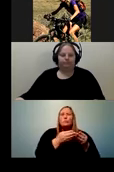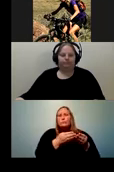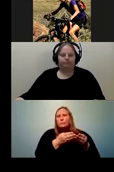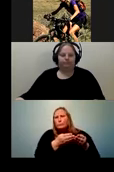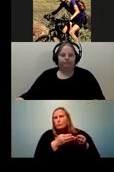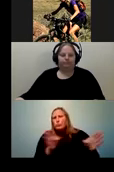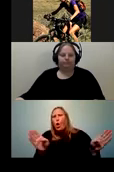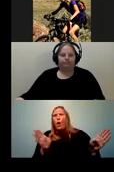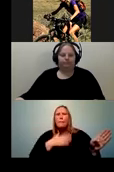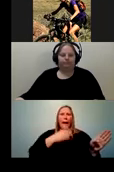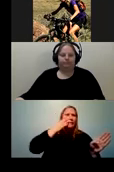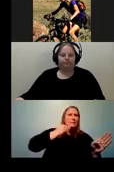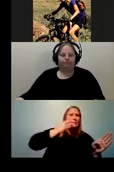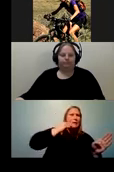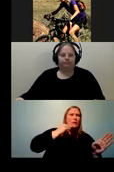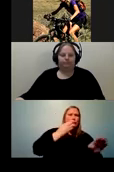experience of my own sense of ethics?